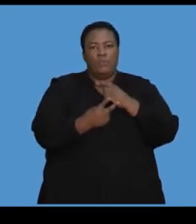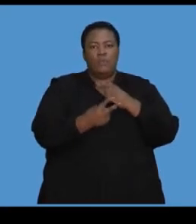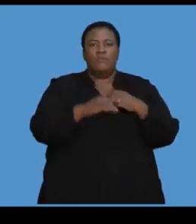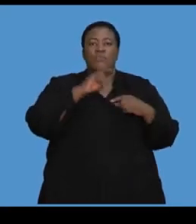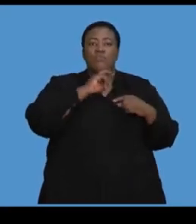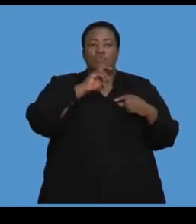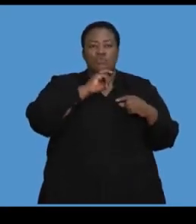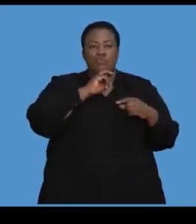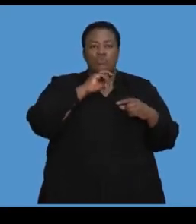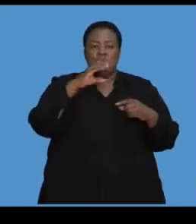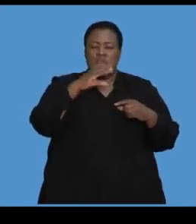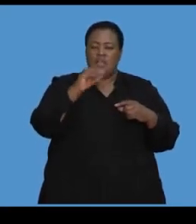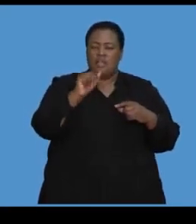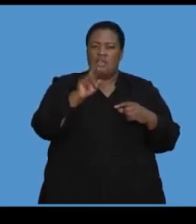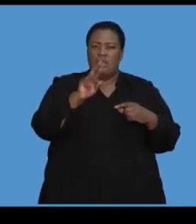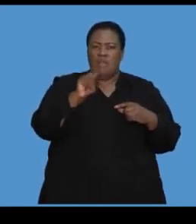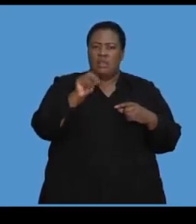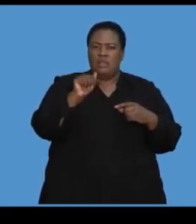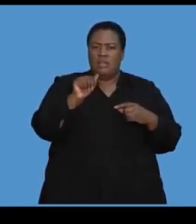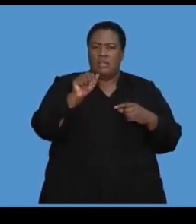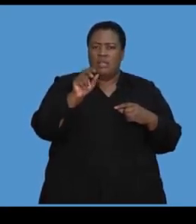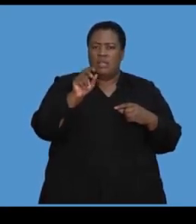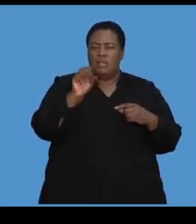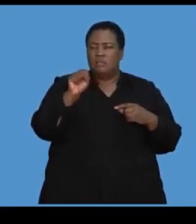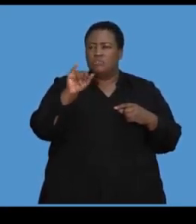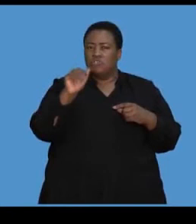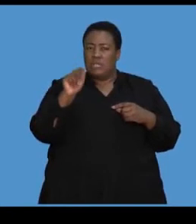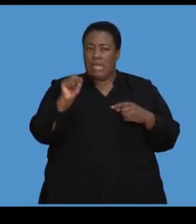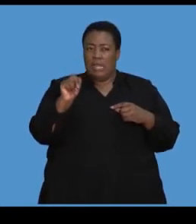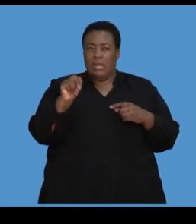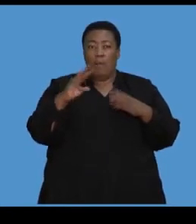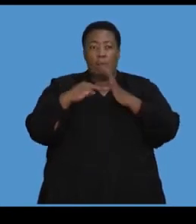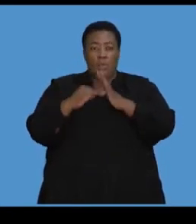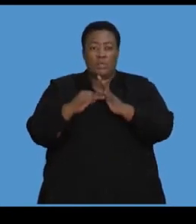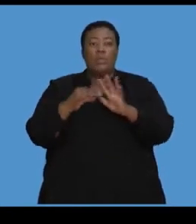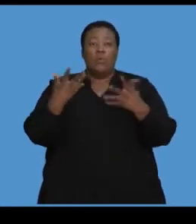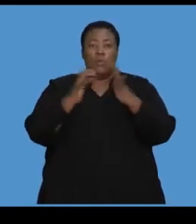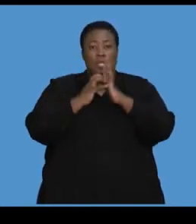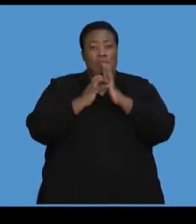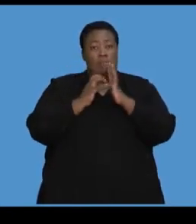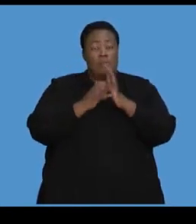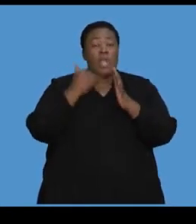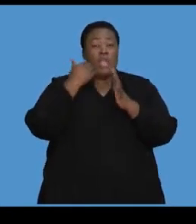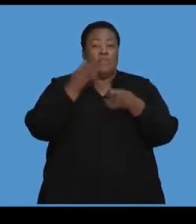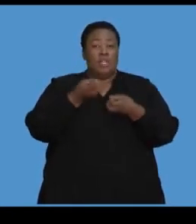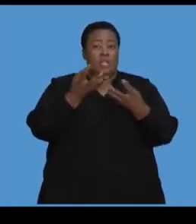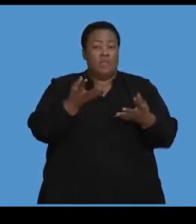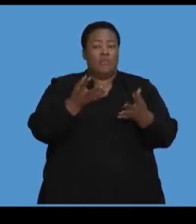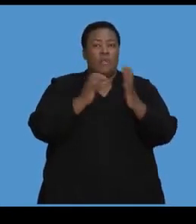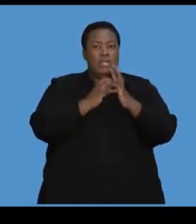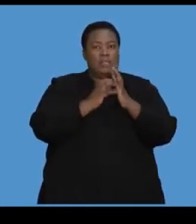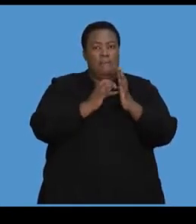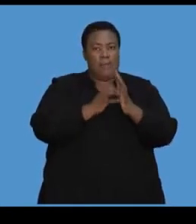scenarios when you are using the Keynesian model and also when you are using the example there, when you are given the example